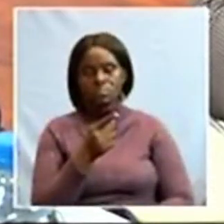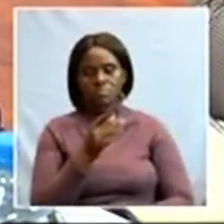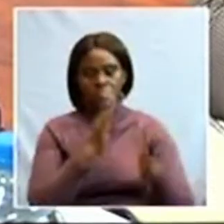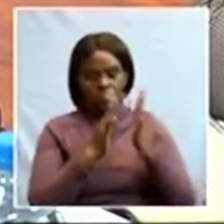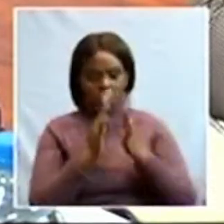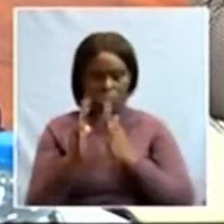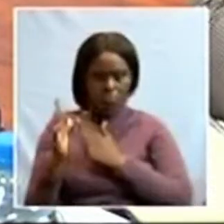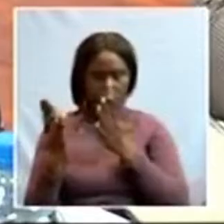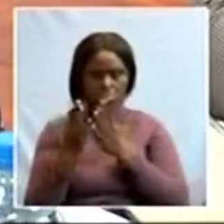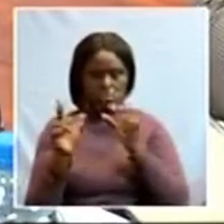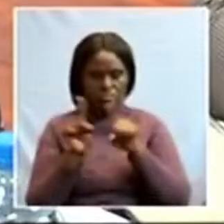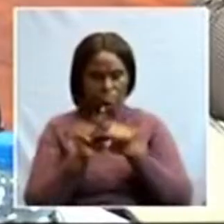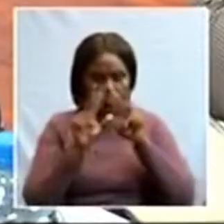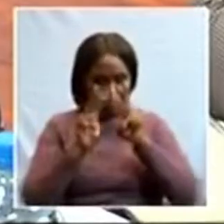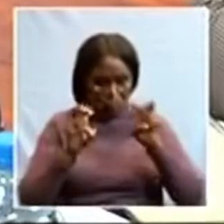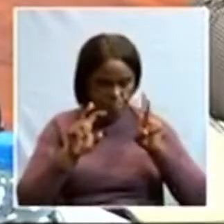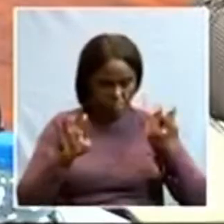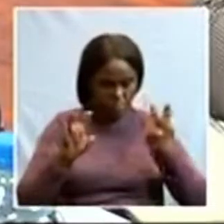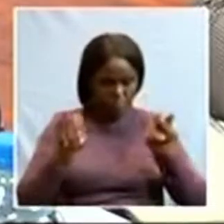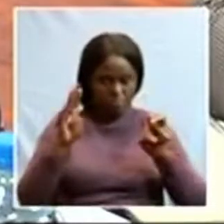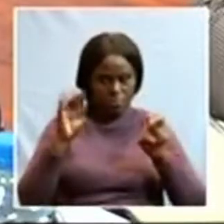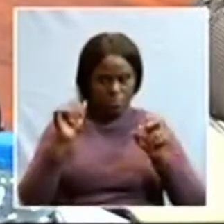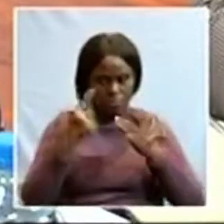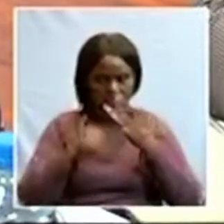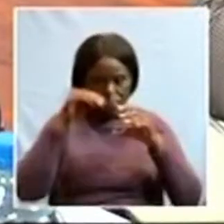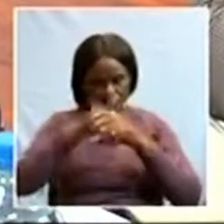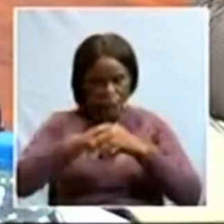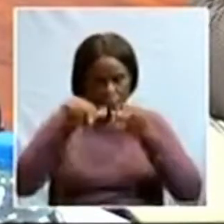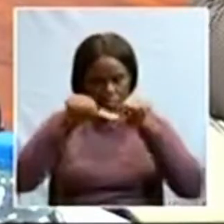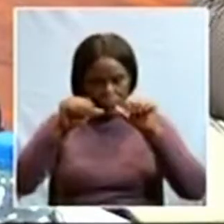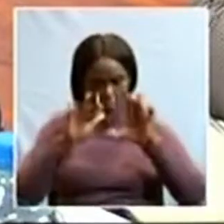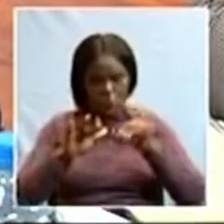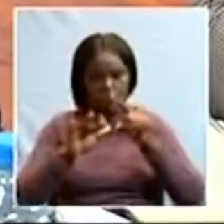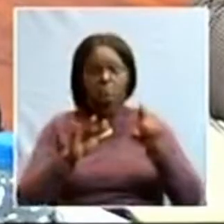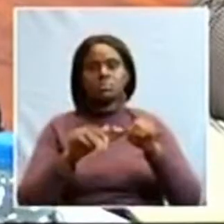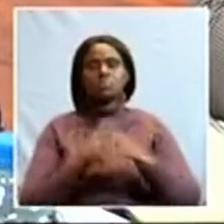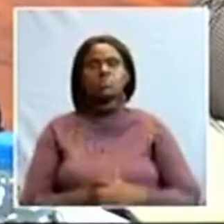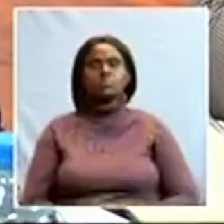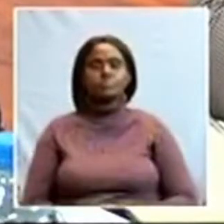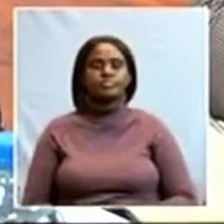prepared, verified by the internal auditor.